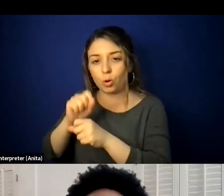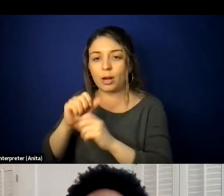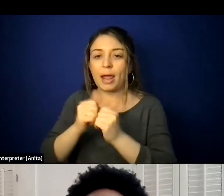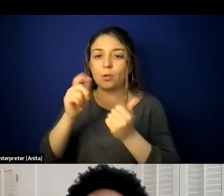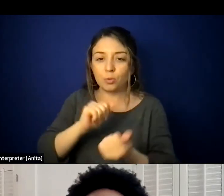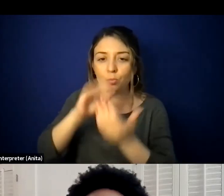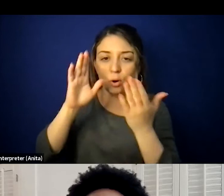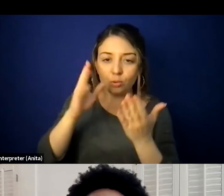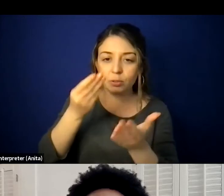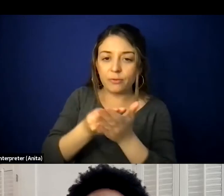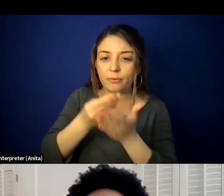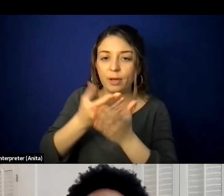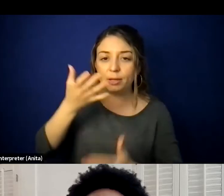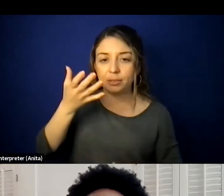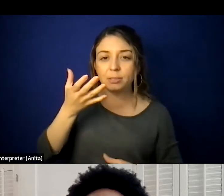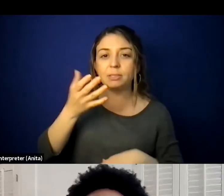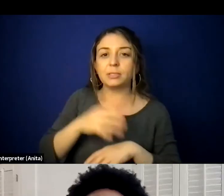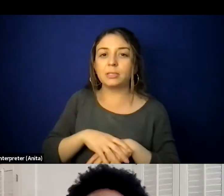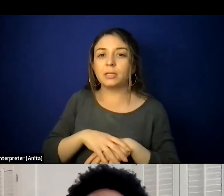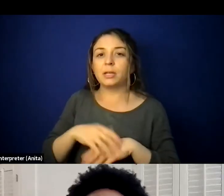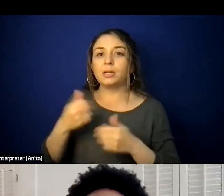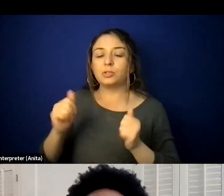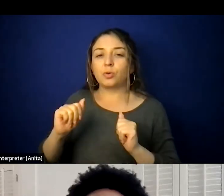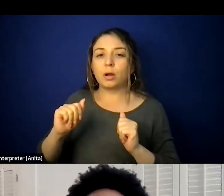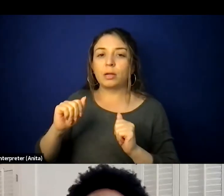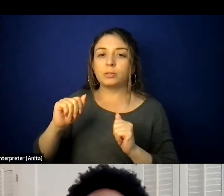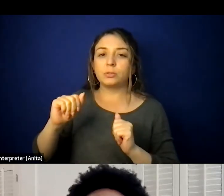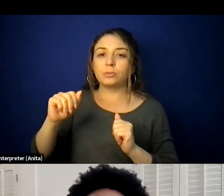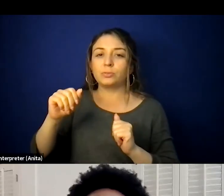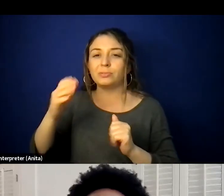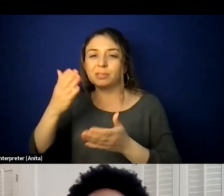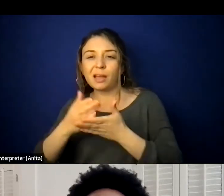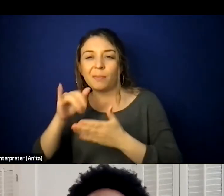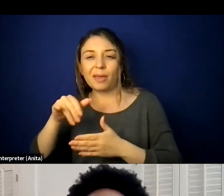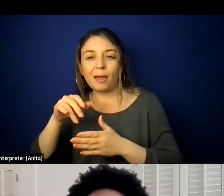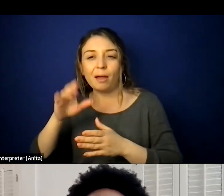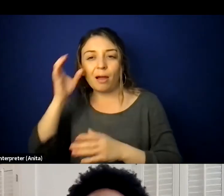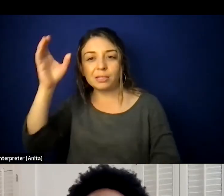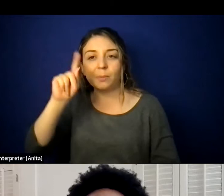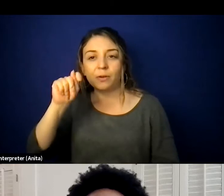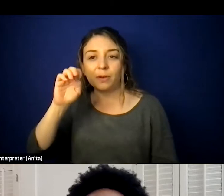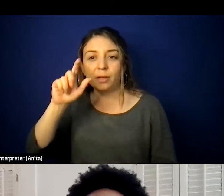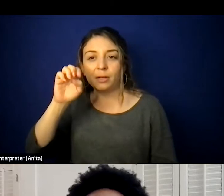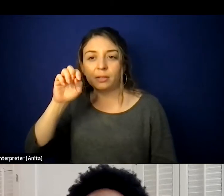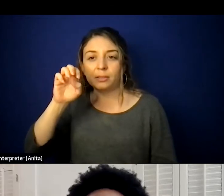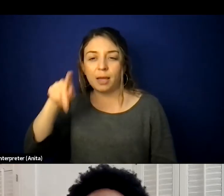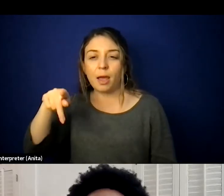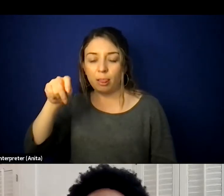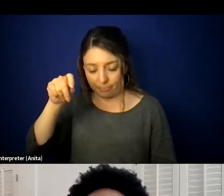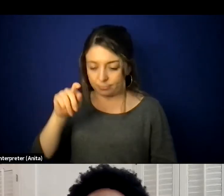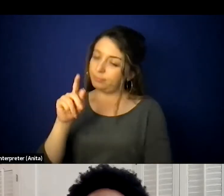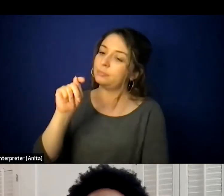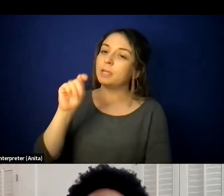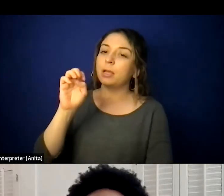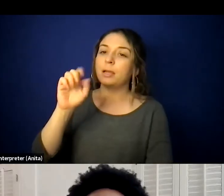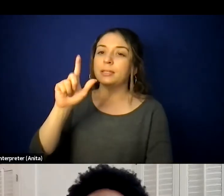funding to push back against that legacy of telethons, whether it's Ryan, in public health or in pop